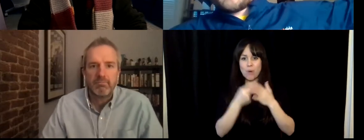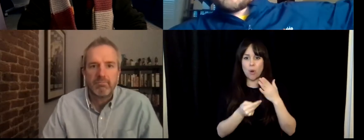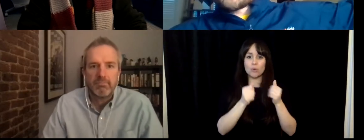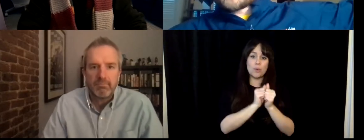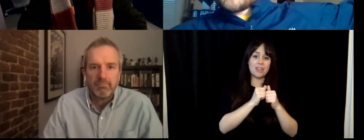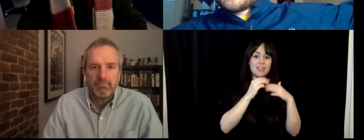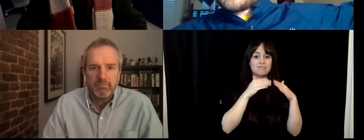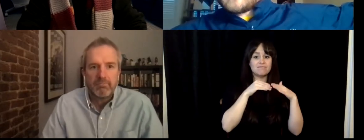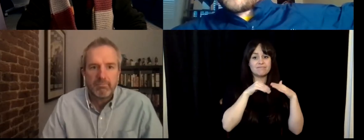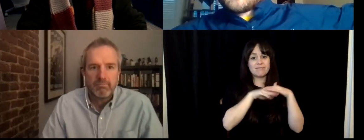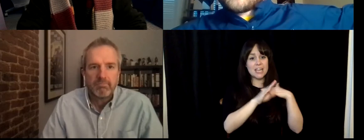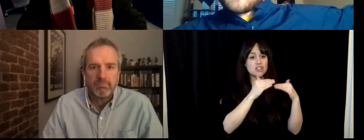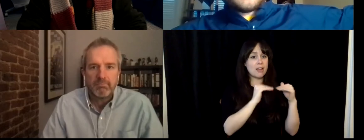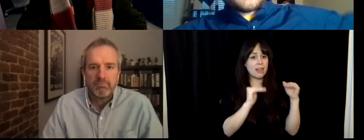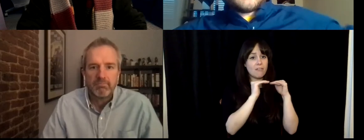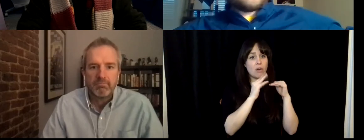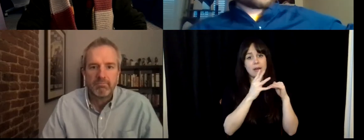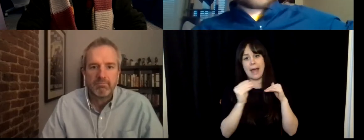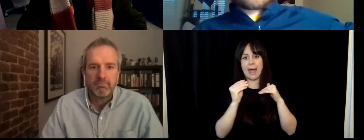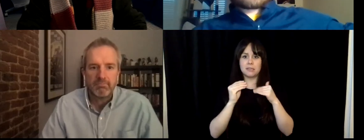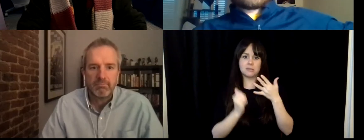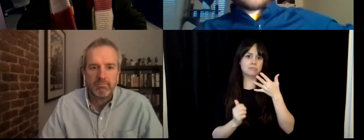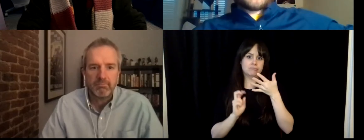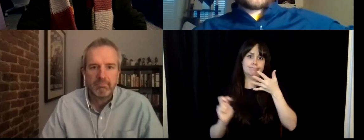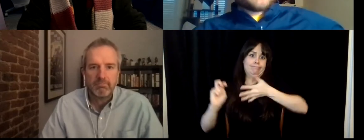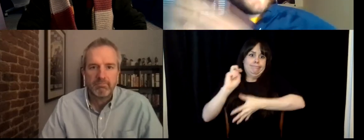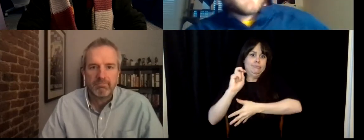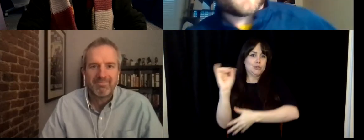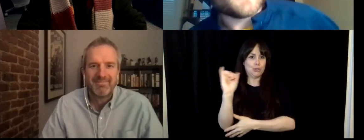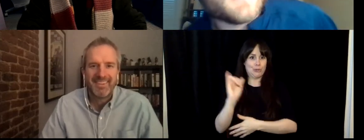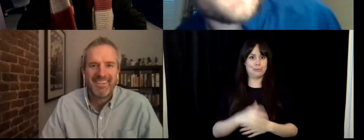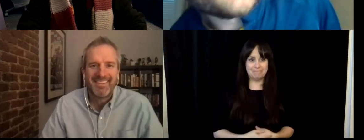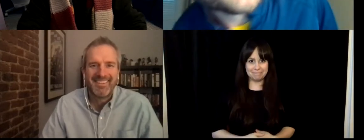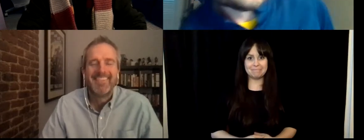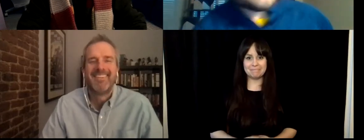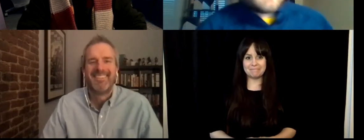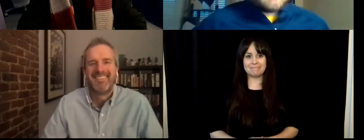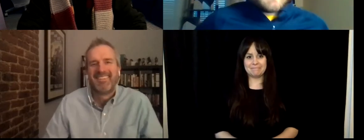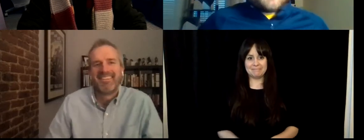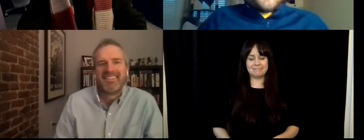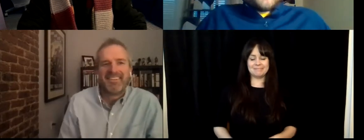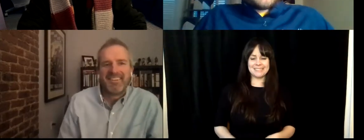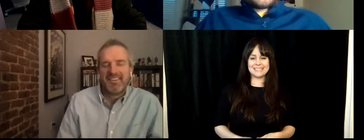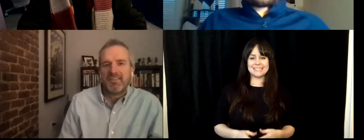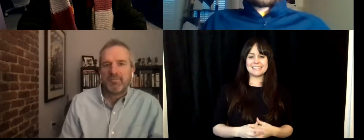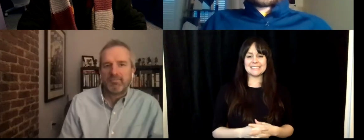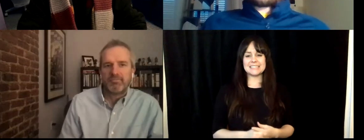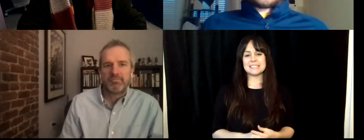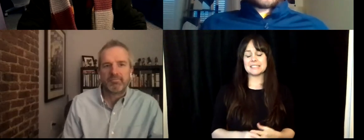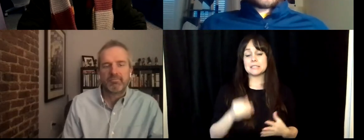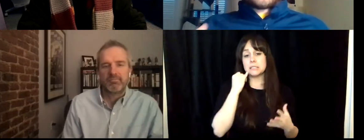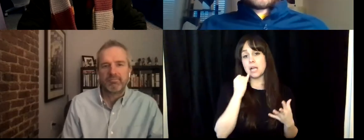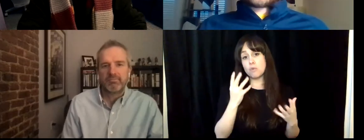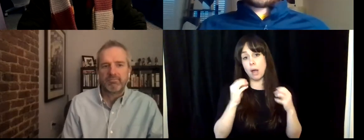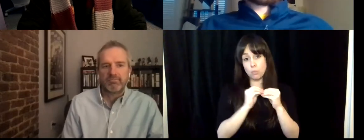the totally top of the industry. Saying industry a lot today. If you are looking for more